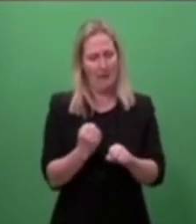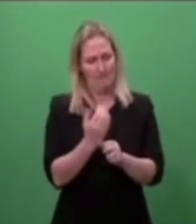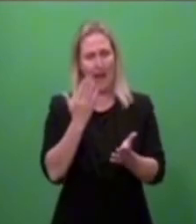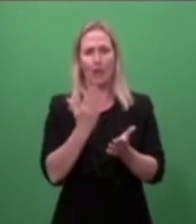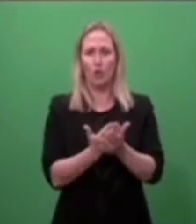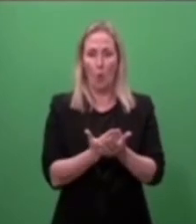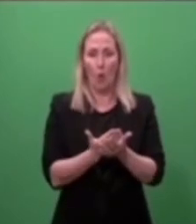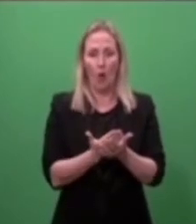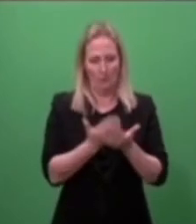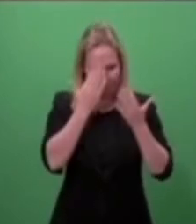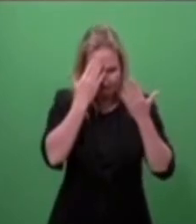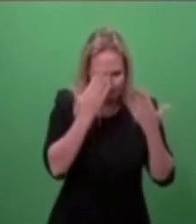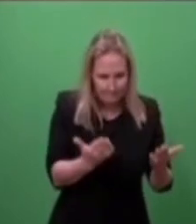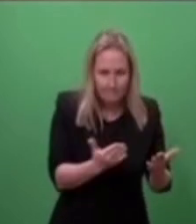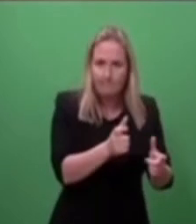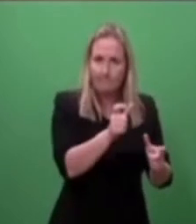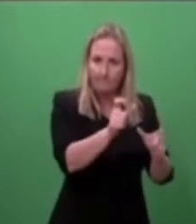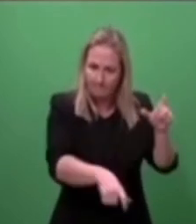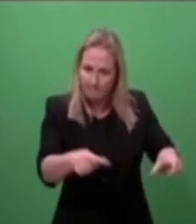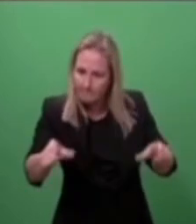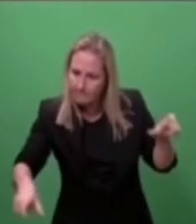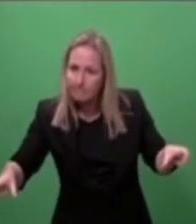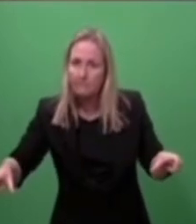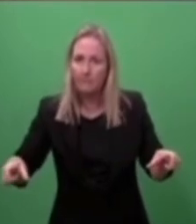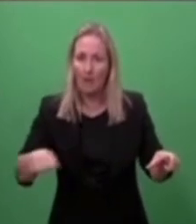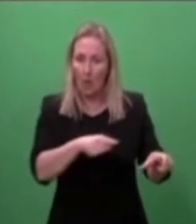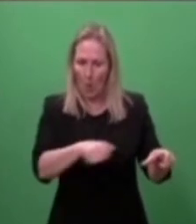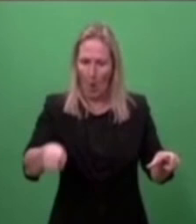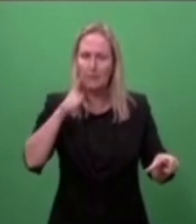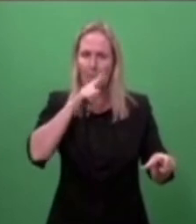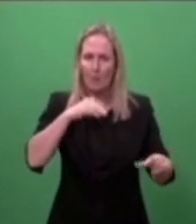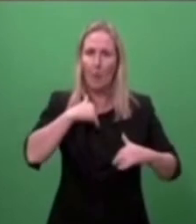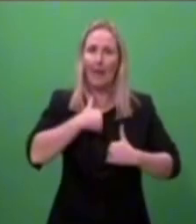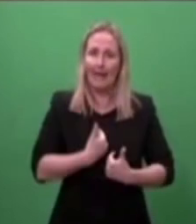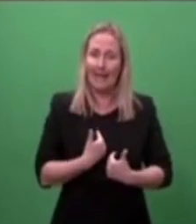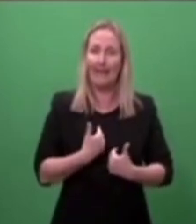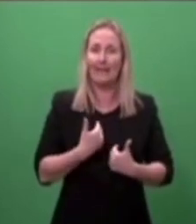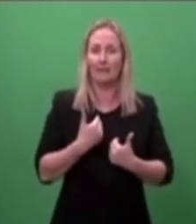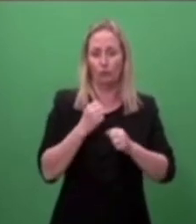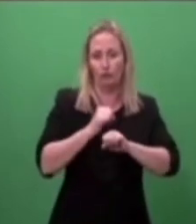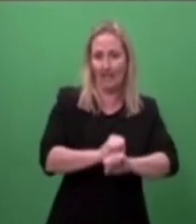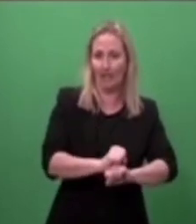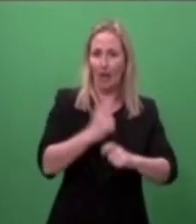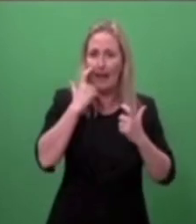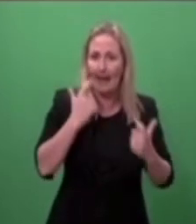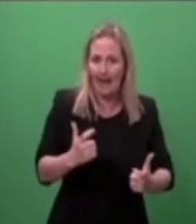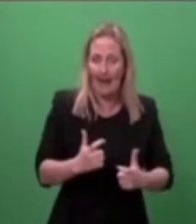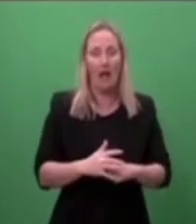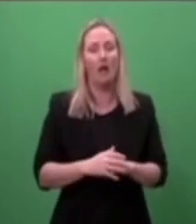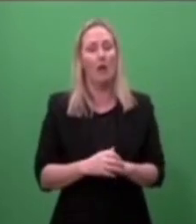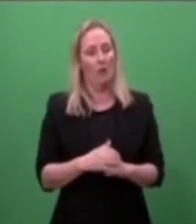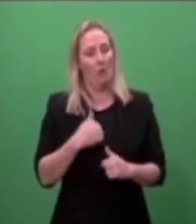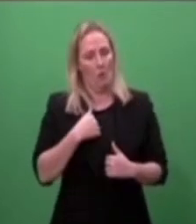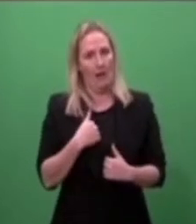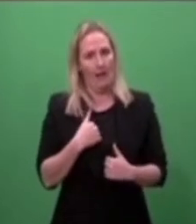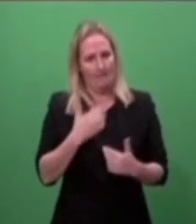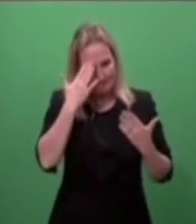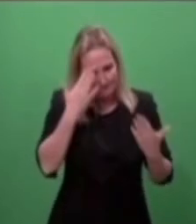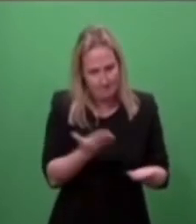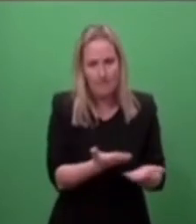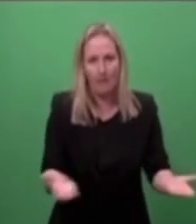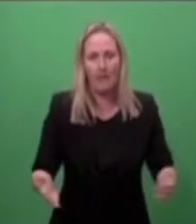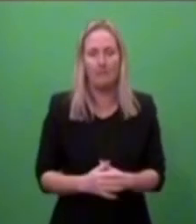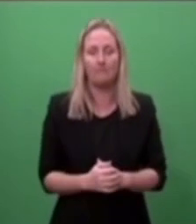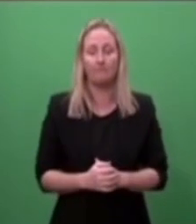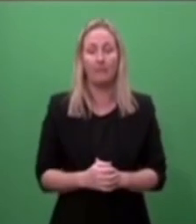and protection. It has been extremely hard and distressing to read the individual stories of